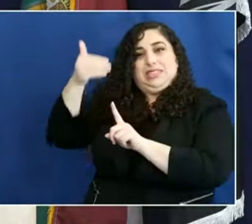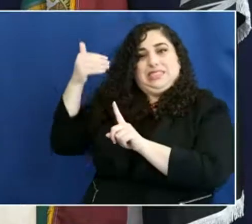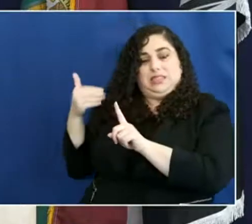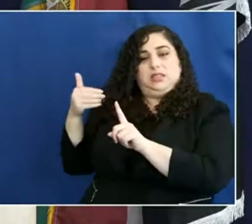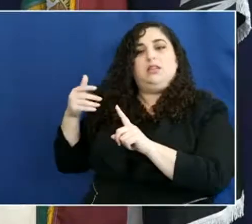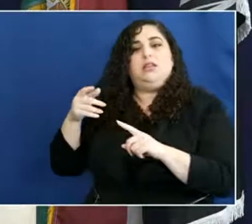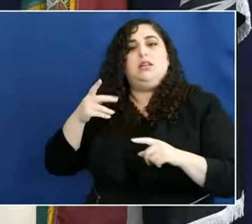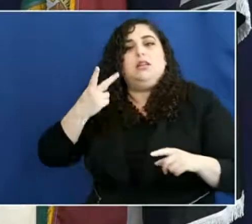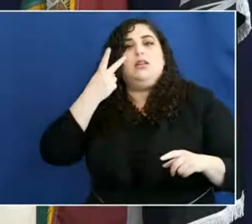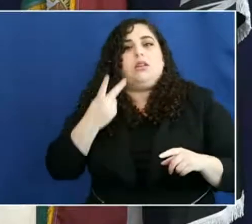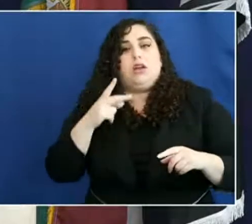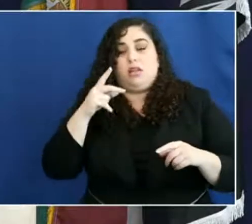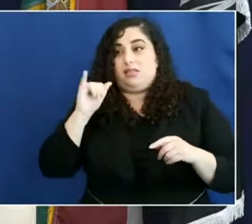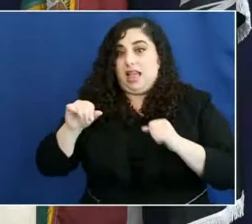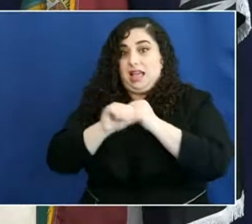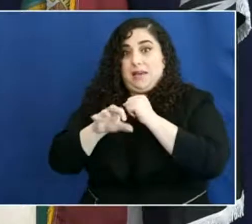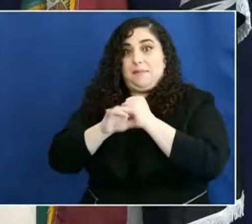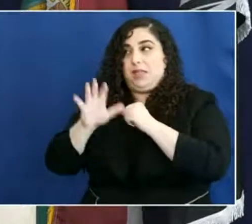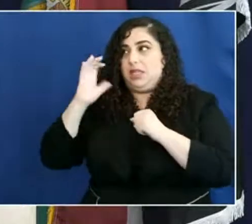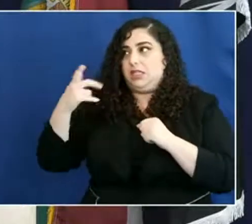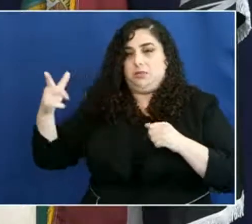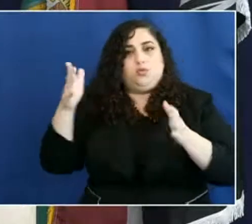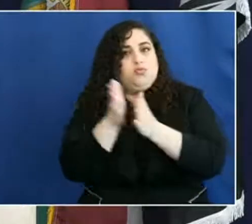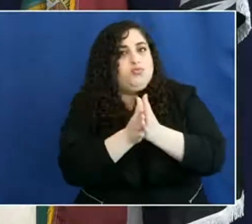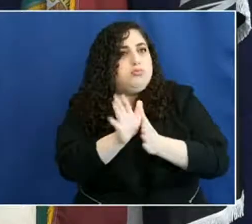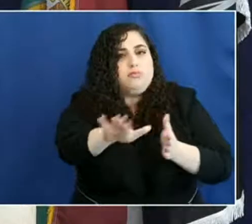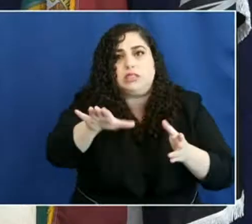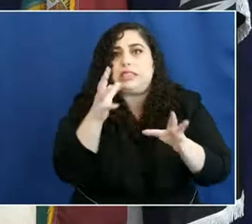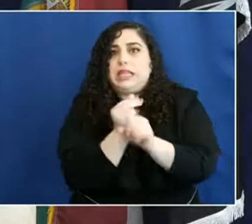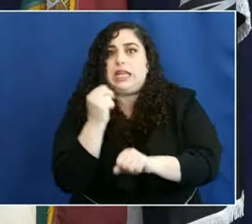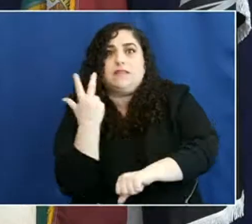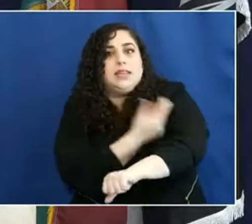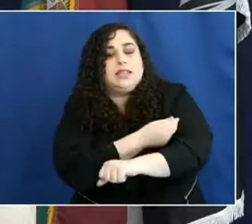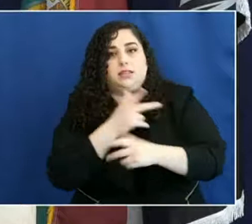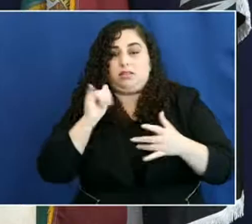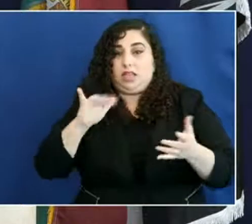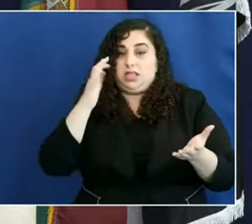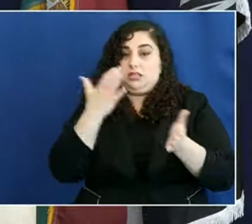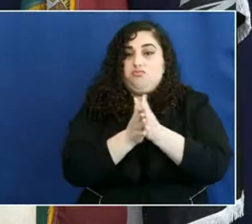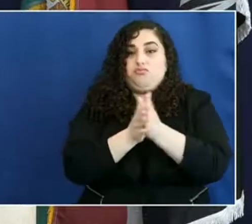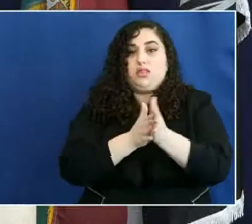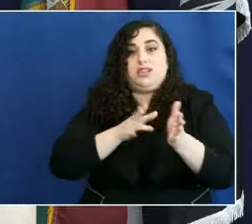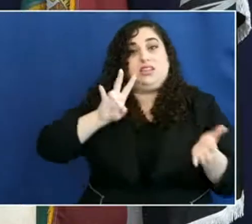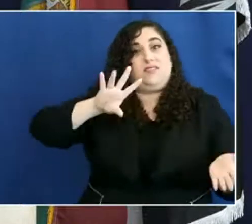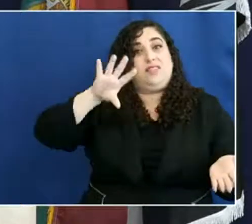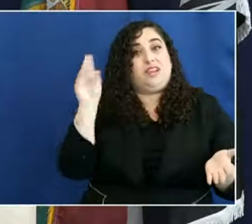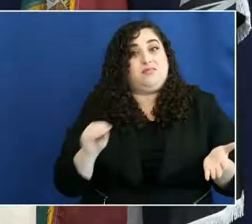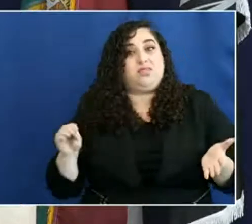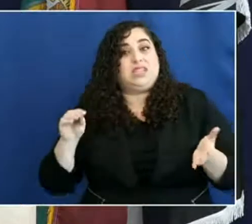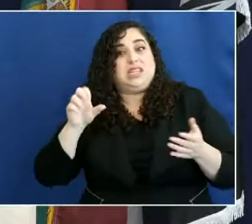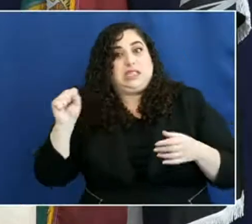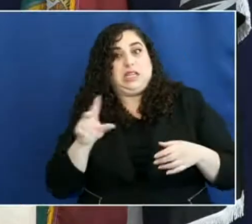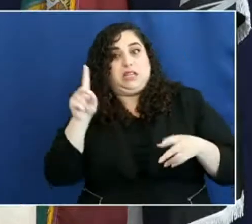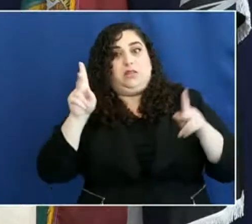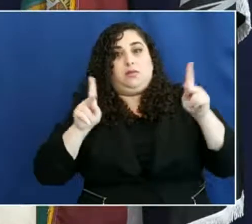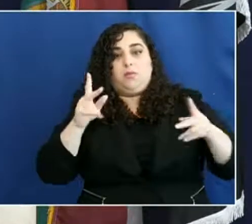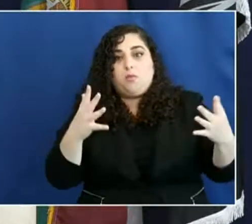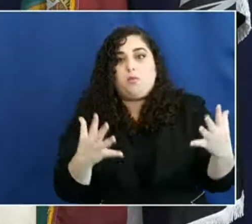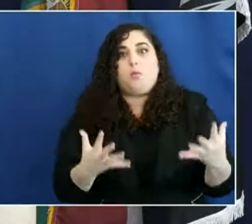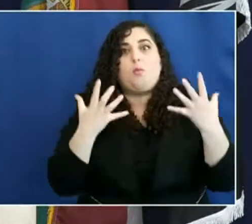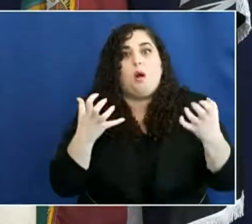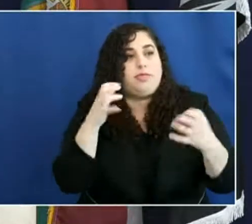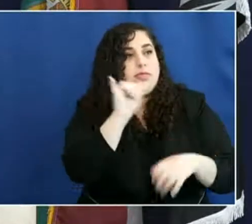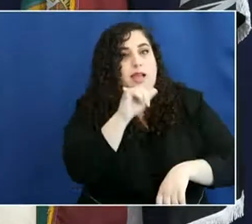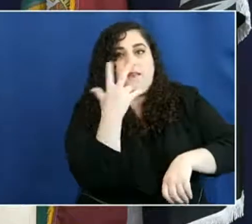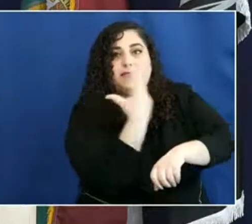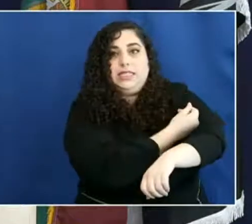encouraging in that almost 3/4 of San Diegans at that point wanted to get the vaccine. We did see those pockets of